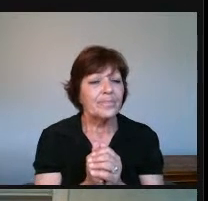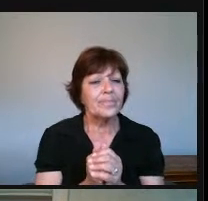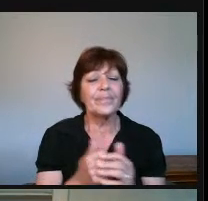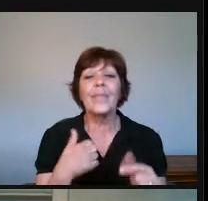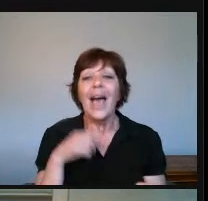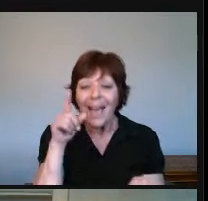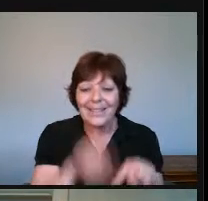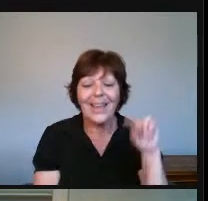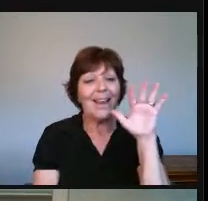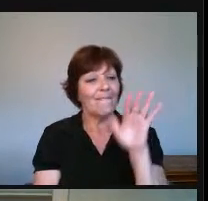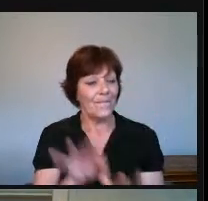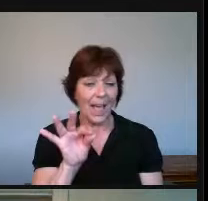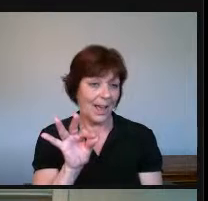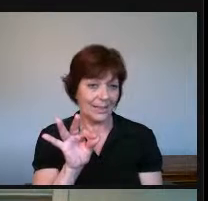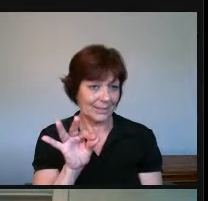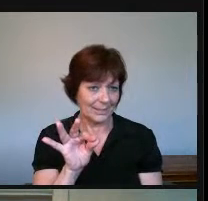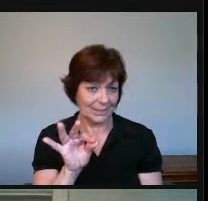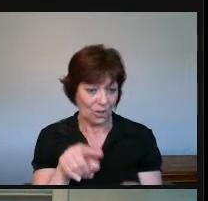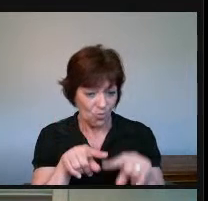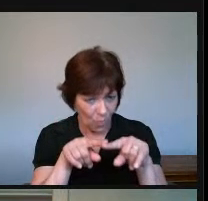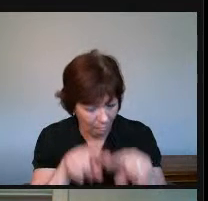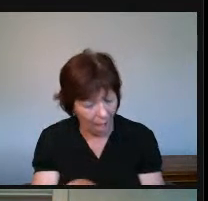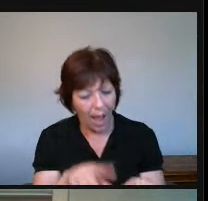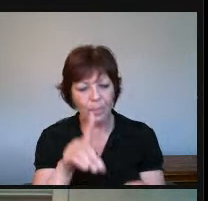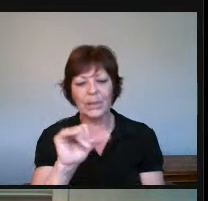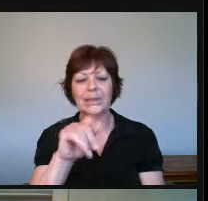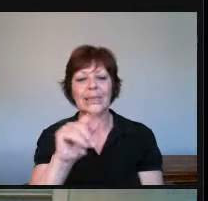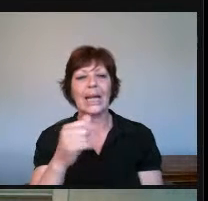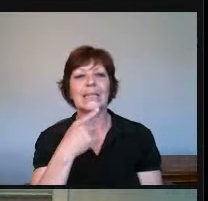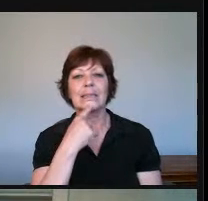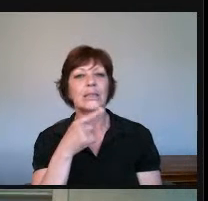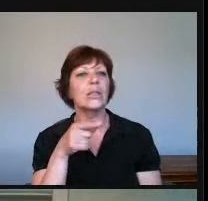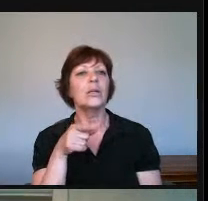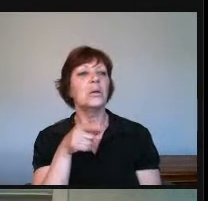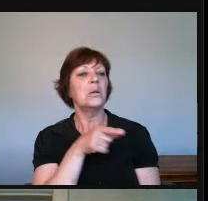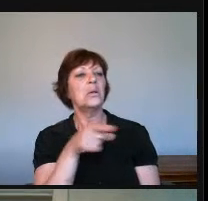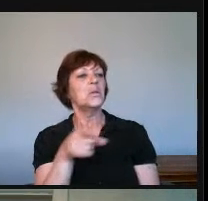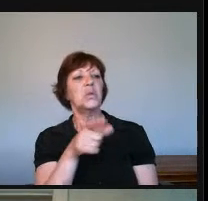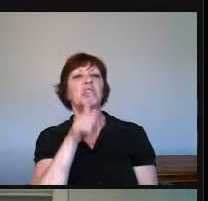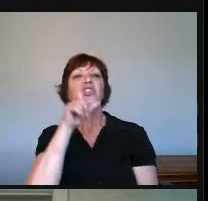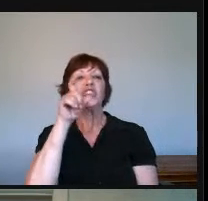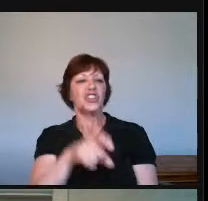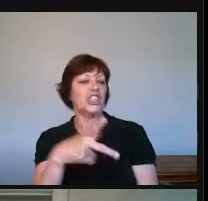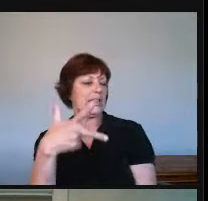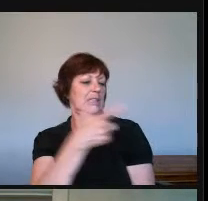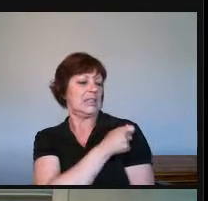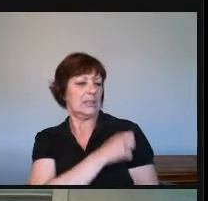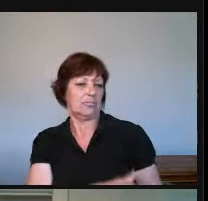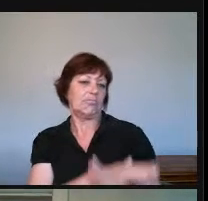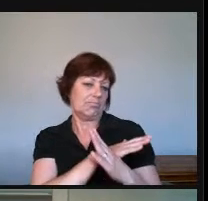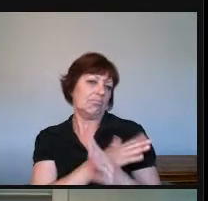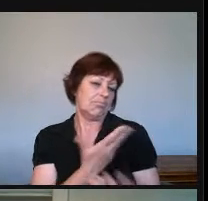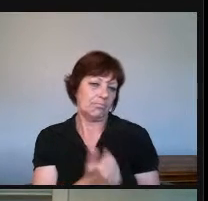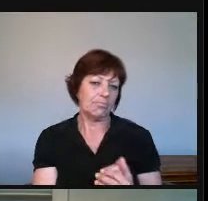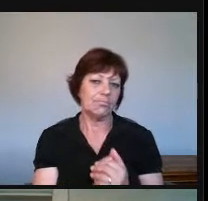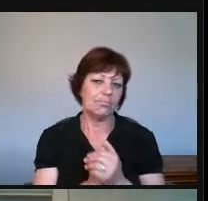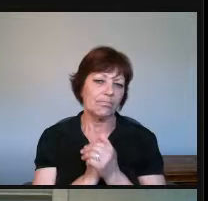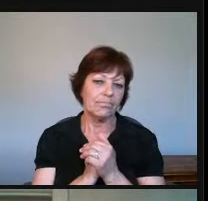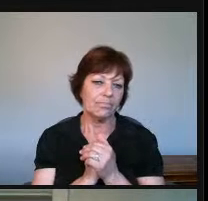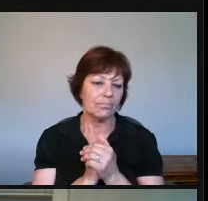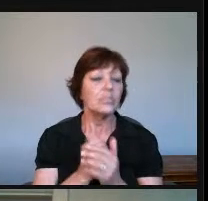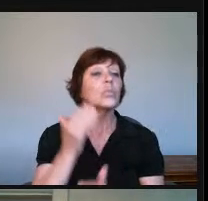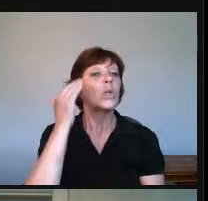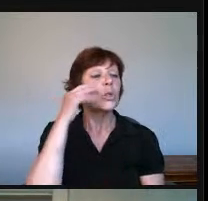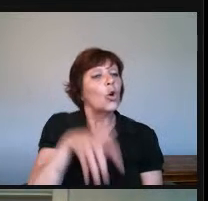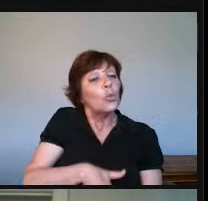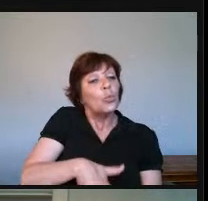cannot find reliable data that says why a person who doesn't have those reasons is not vaccinated. We know that